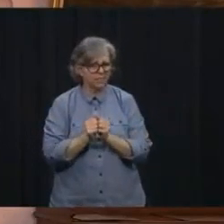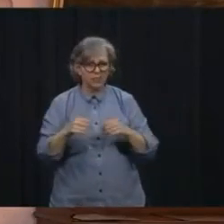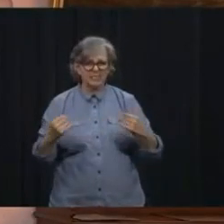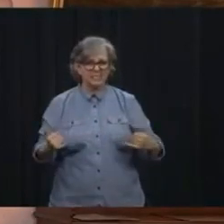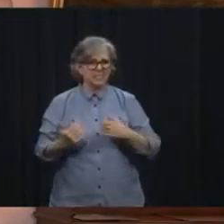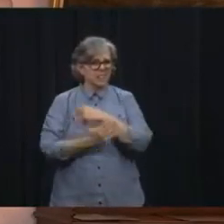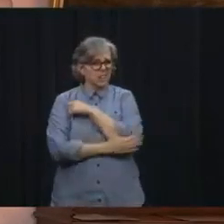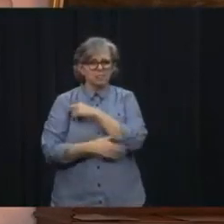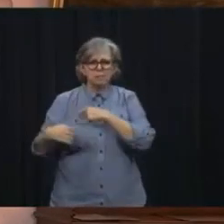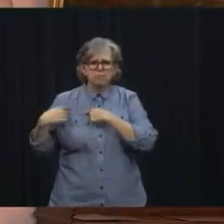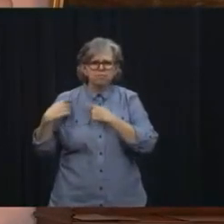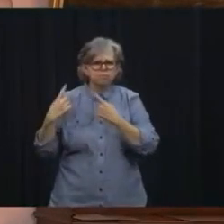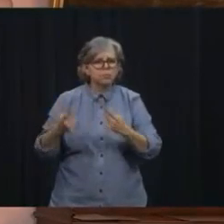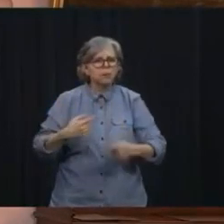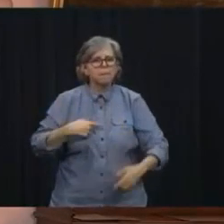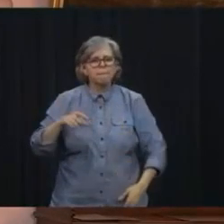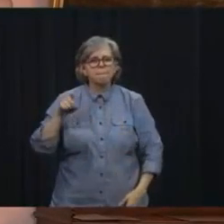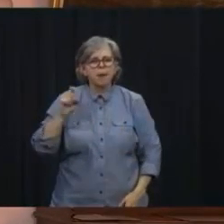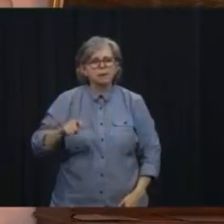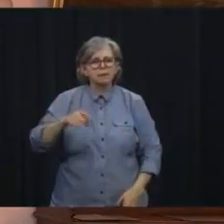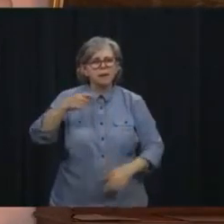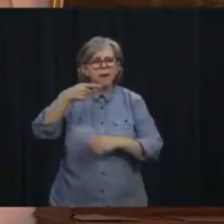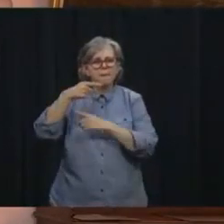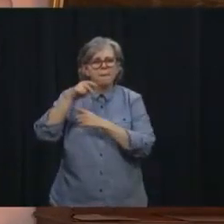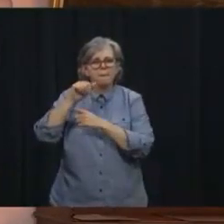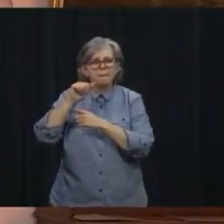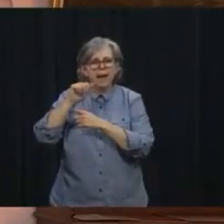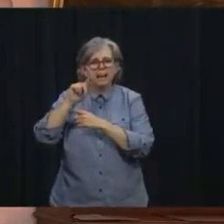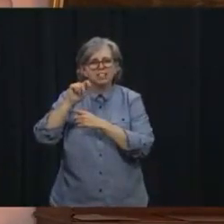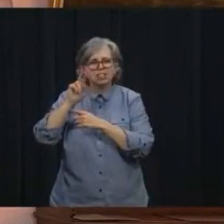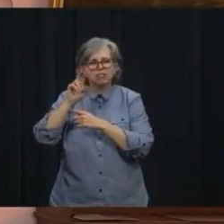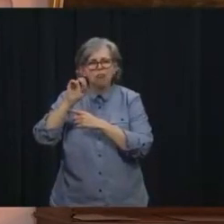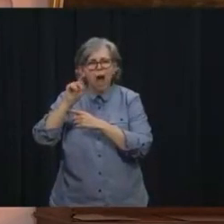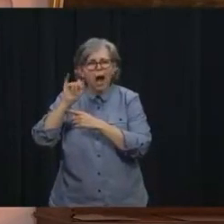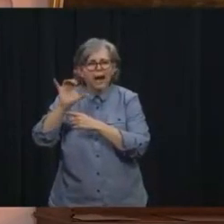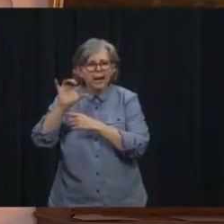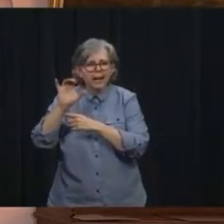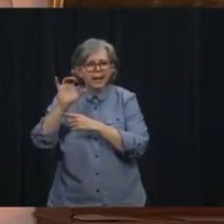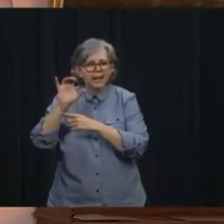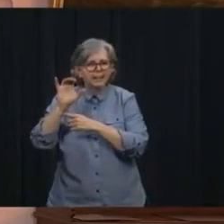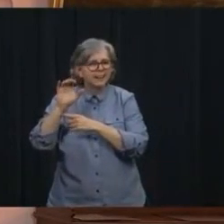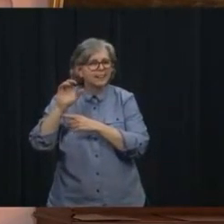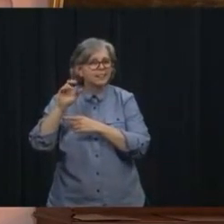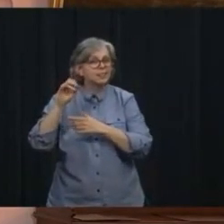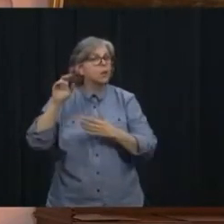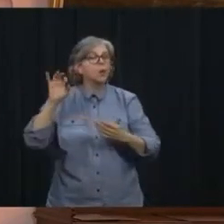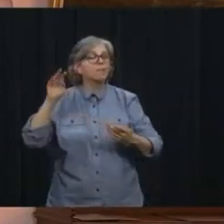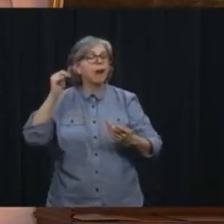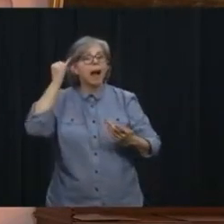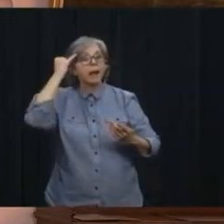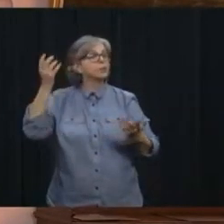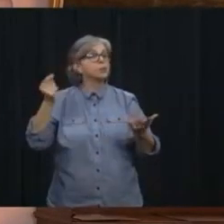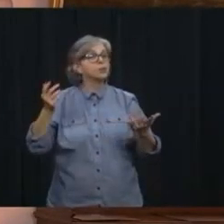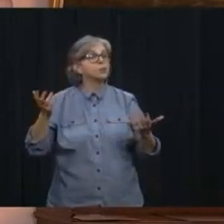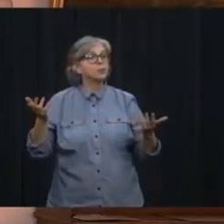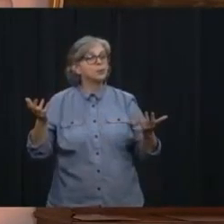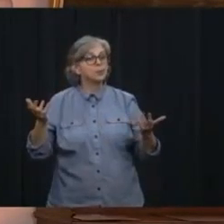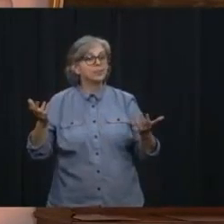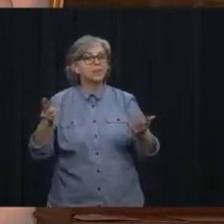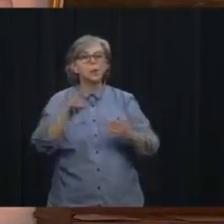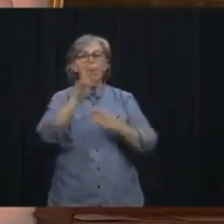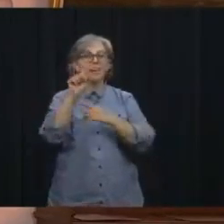But that was great. So I would just say to all my other grandkids who are out there maybe watching, you could also send your